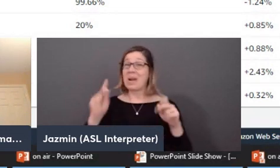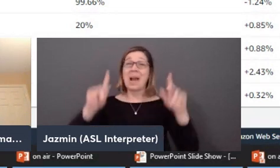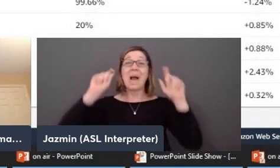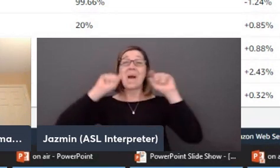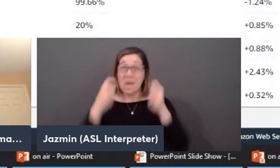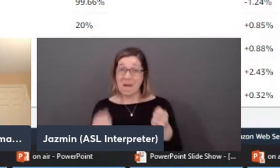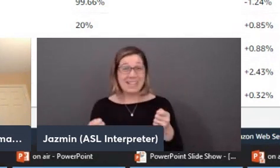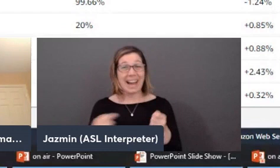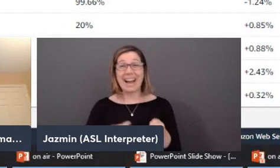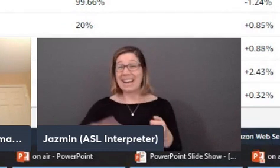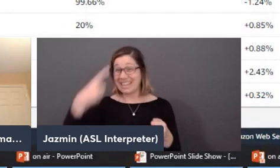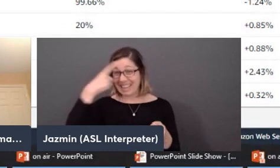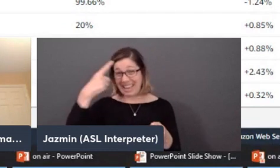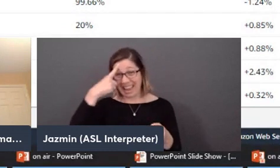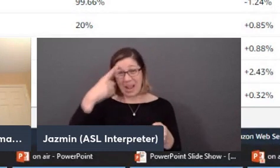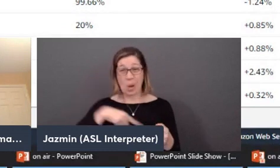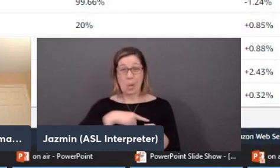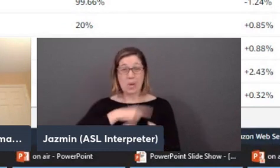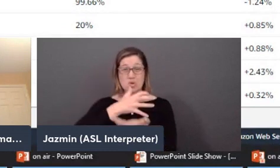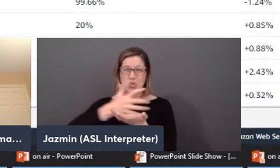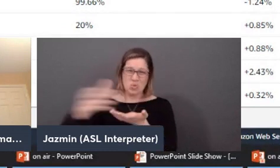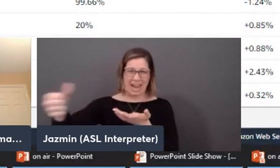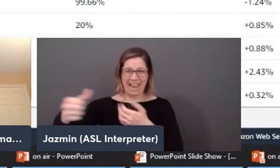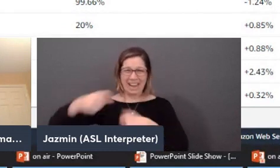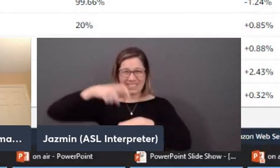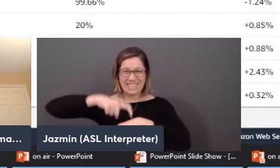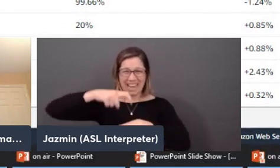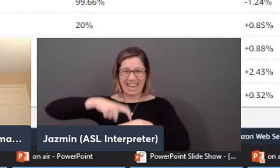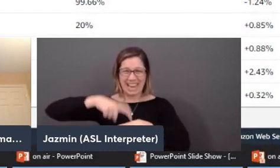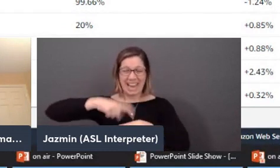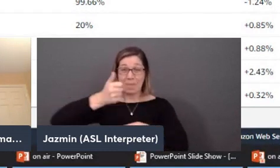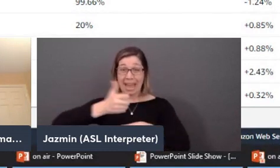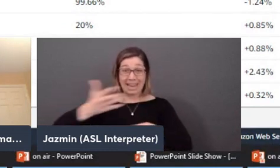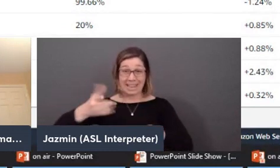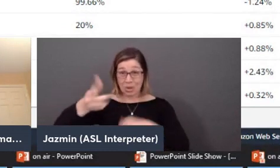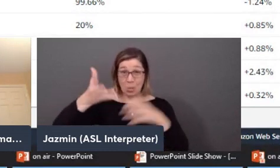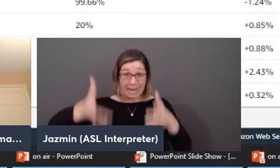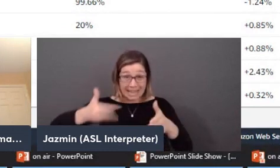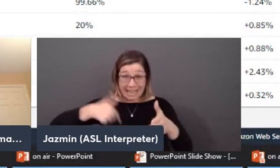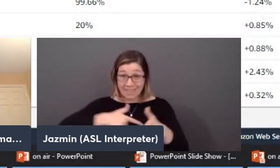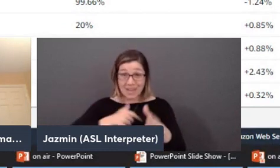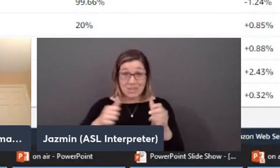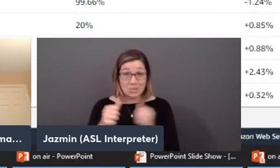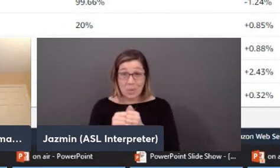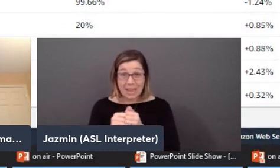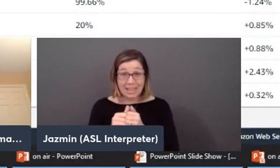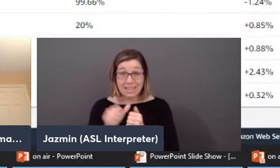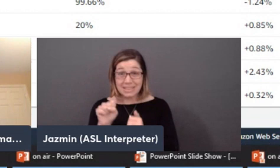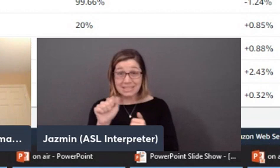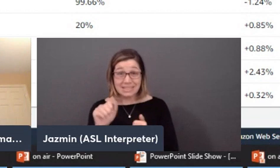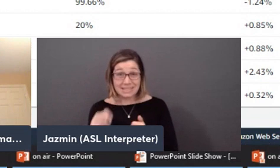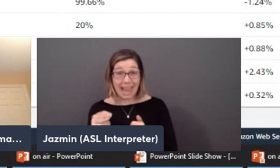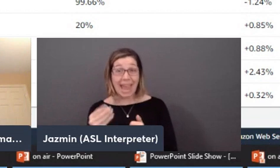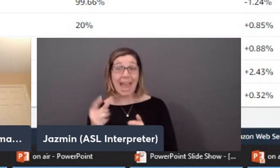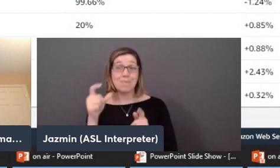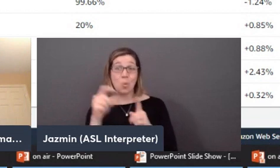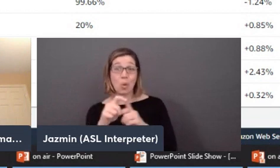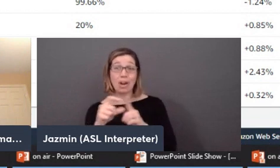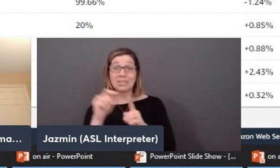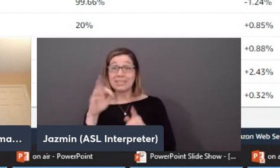I think we are running out of time here. Anything you want to leave us with, Sam? Any words of wisdom?